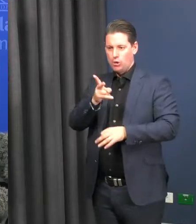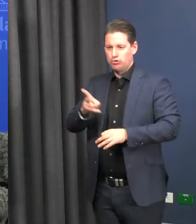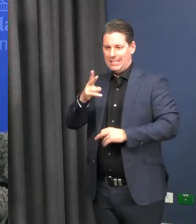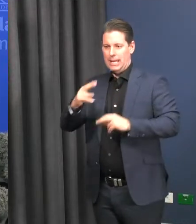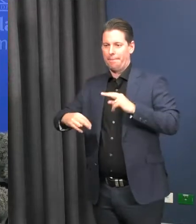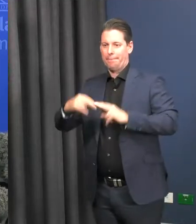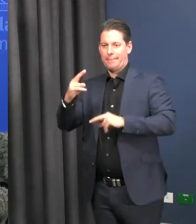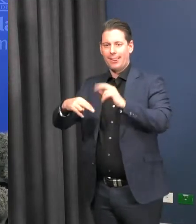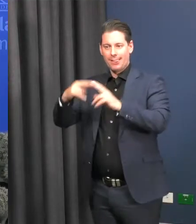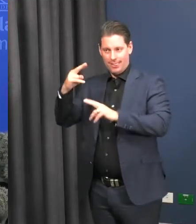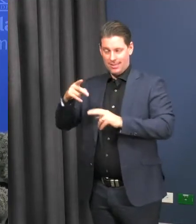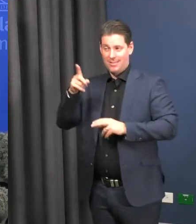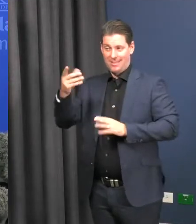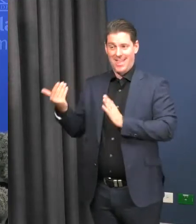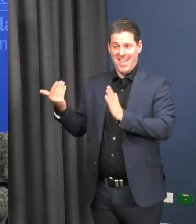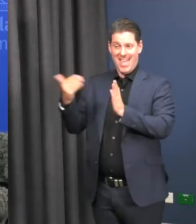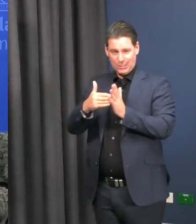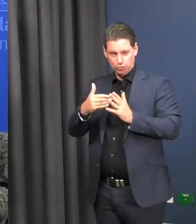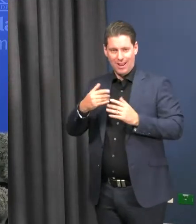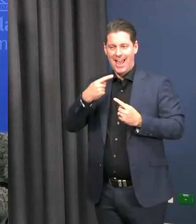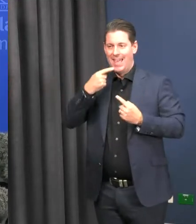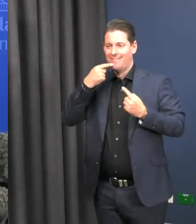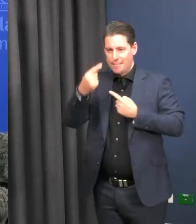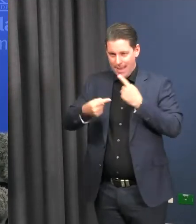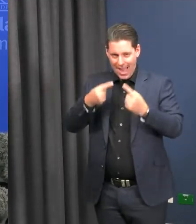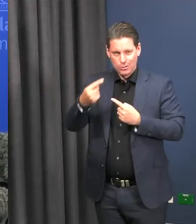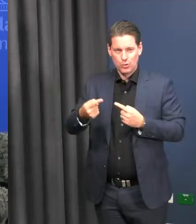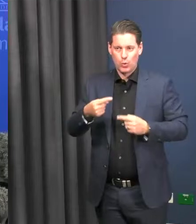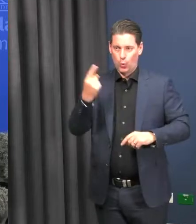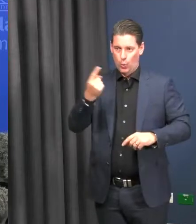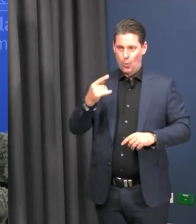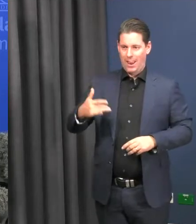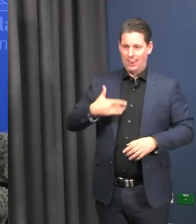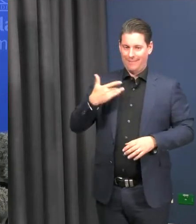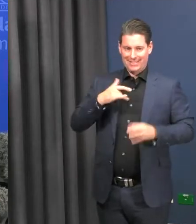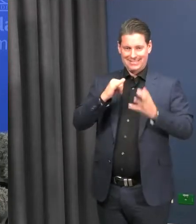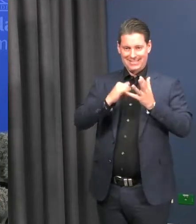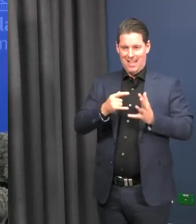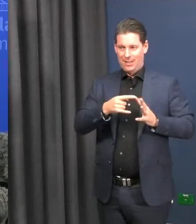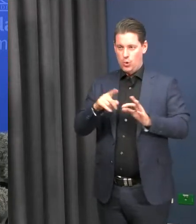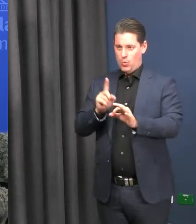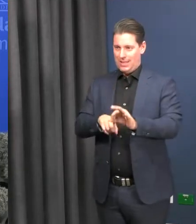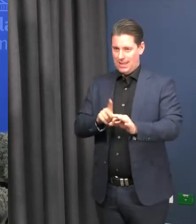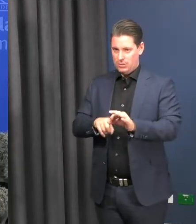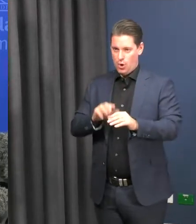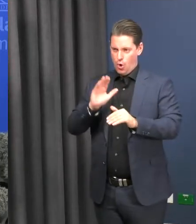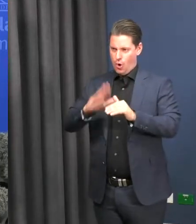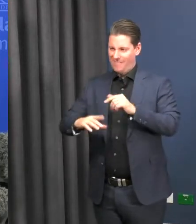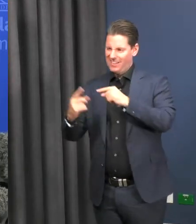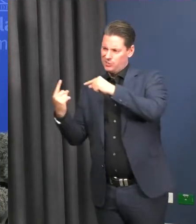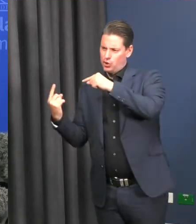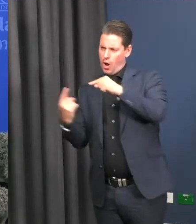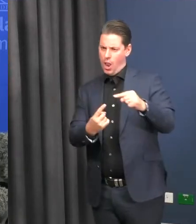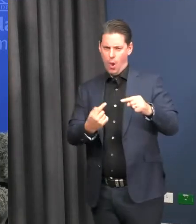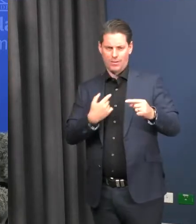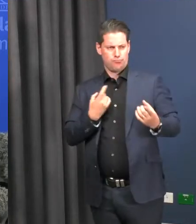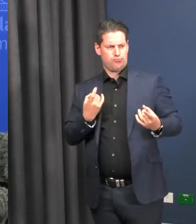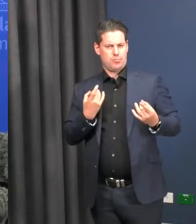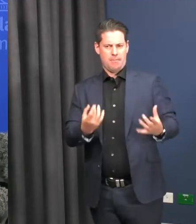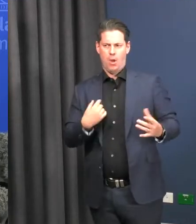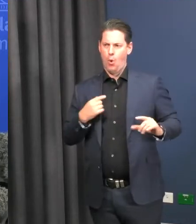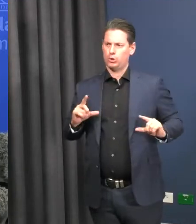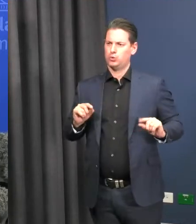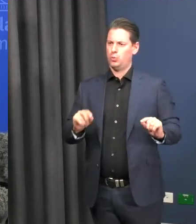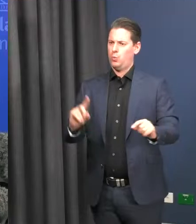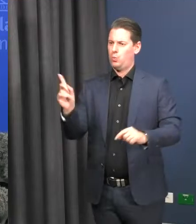me they've uploaded additional advice for Queenslanders living in South East Corner on cyclone preparation. And that's